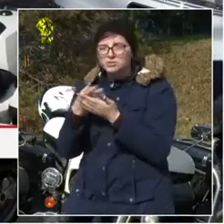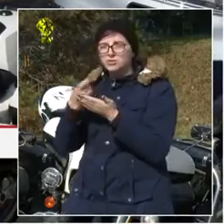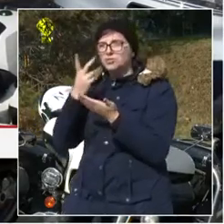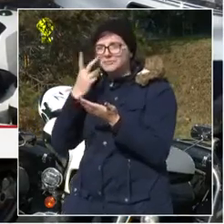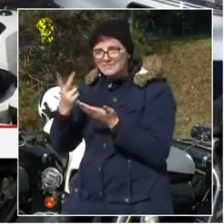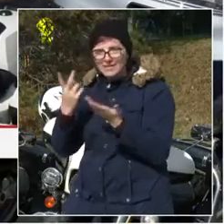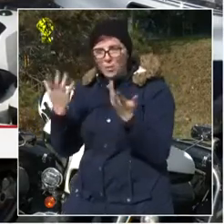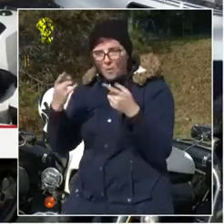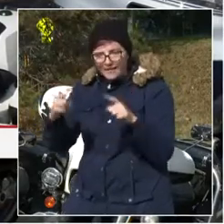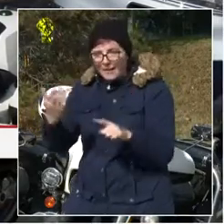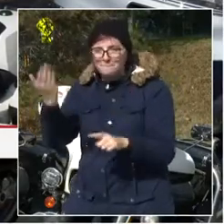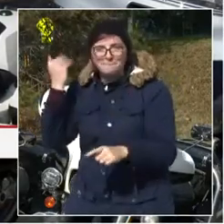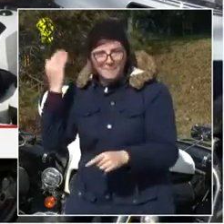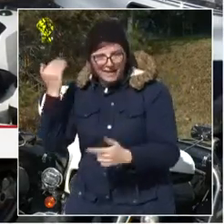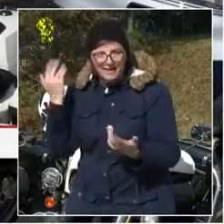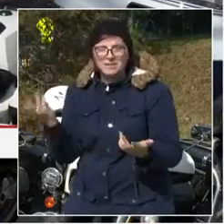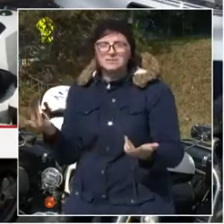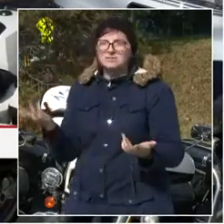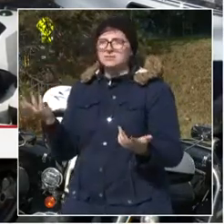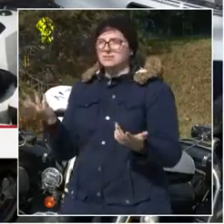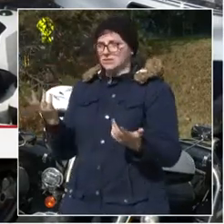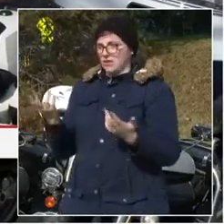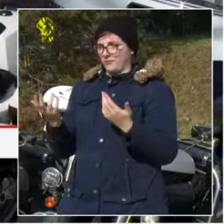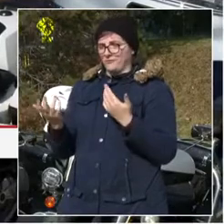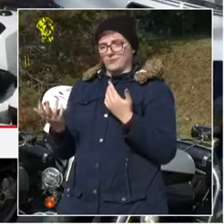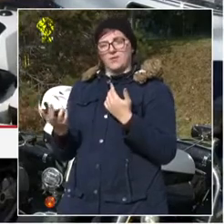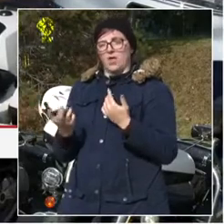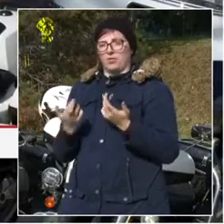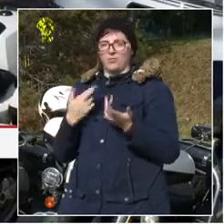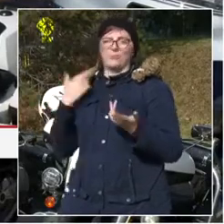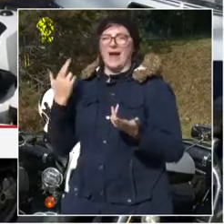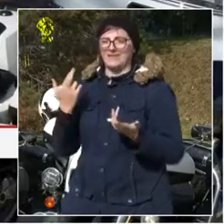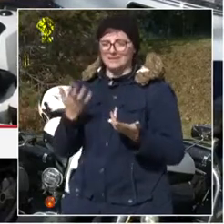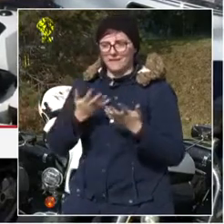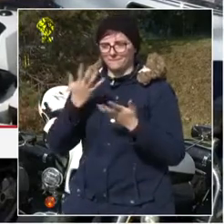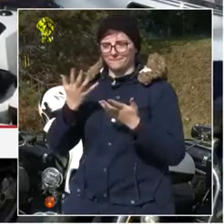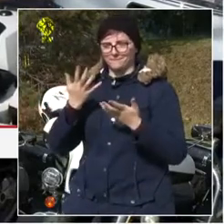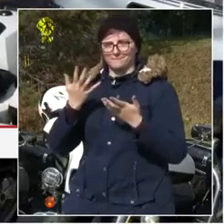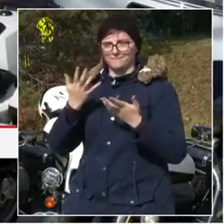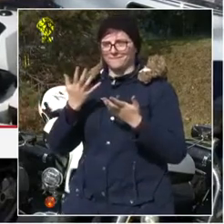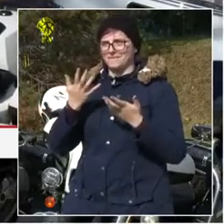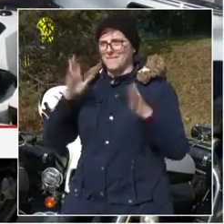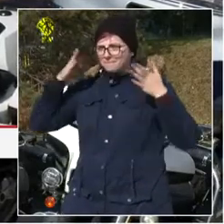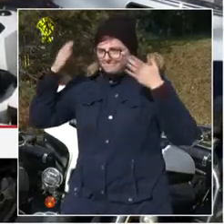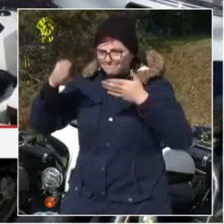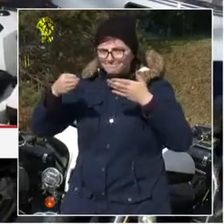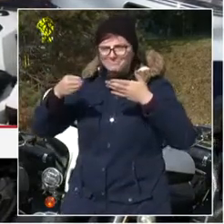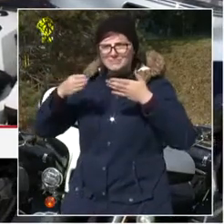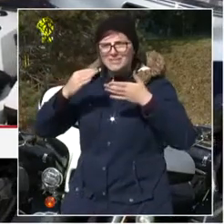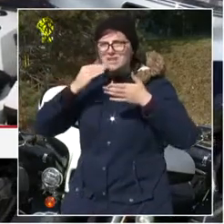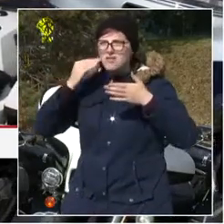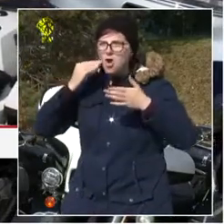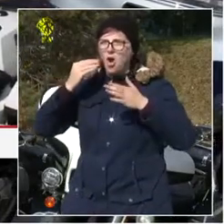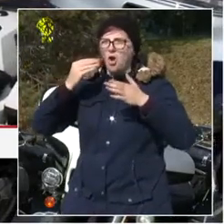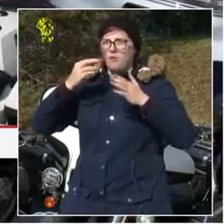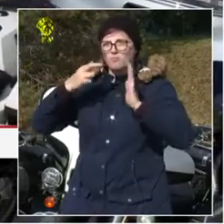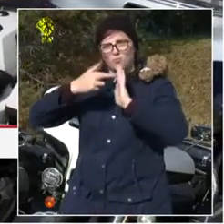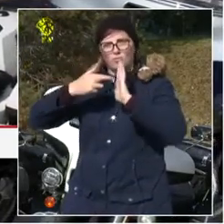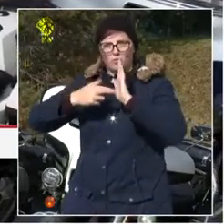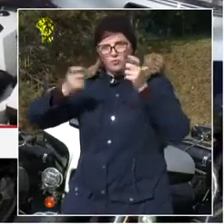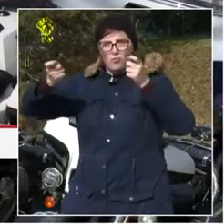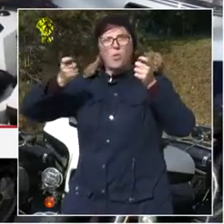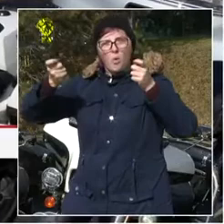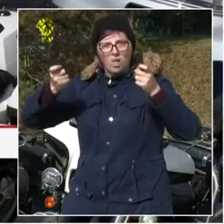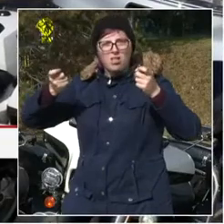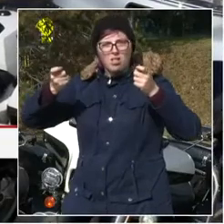seen what has happened in the past. There have been threats of going after home rule, in fact, by